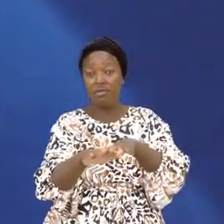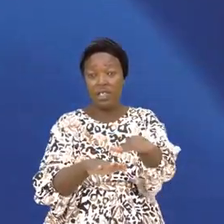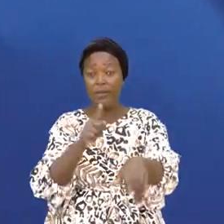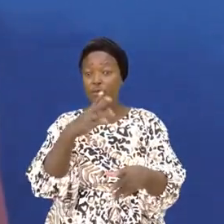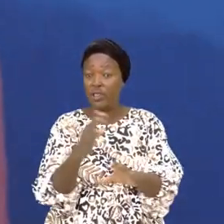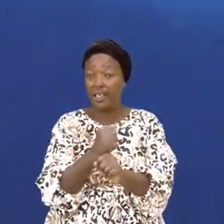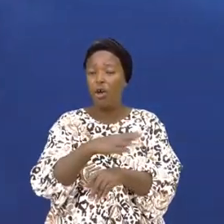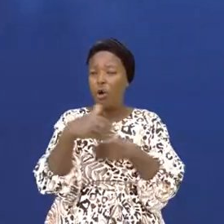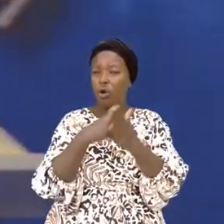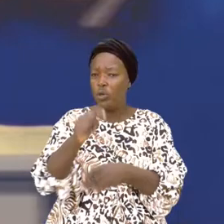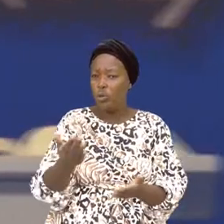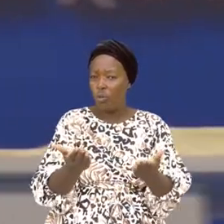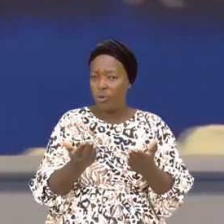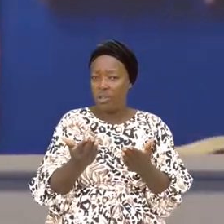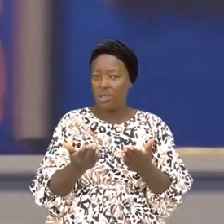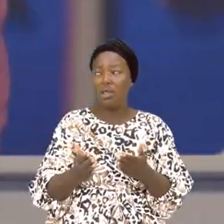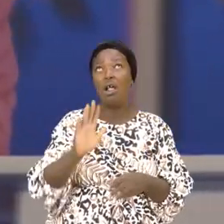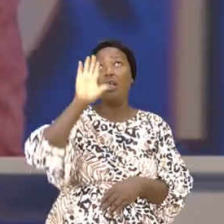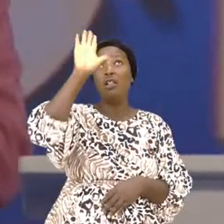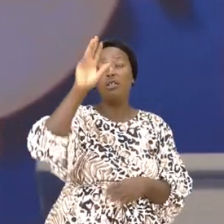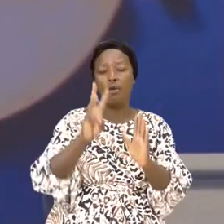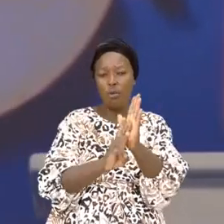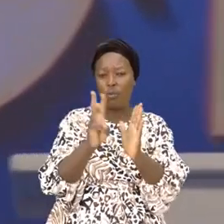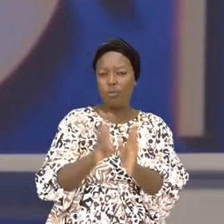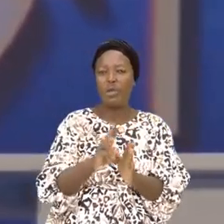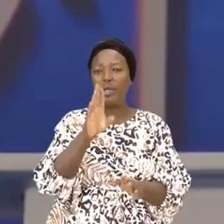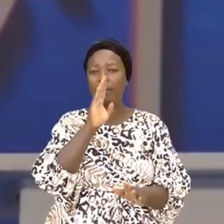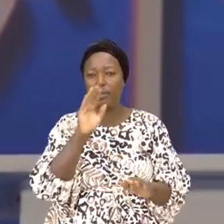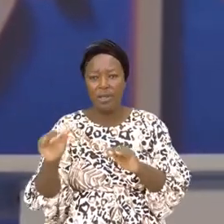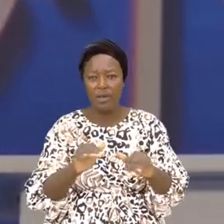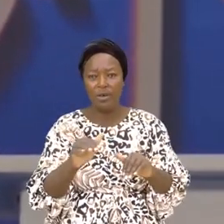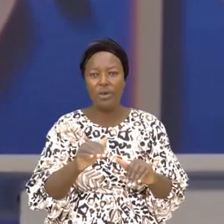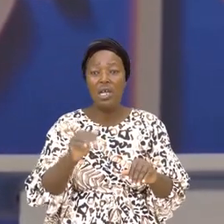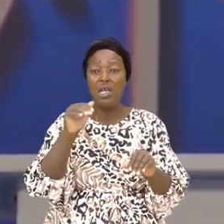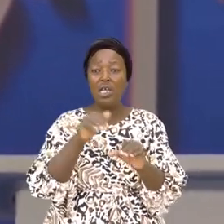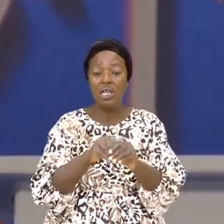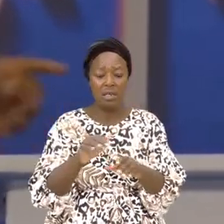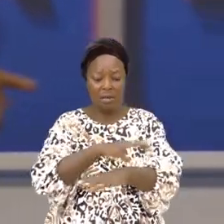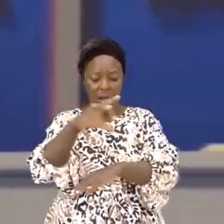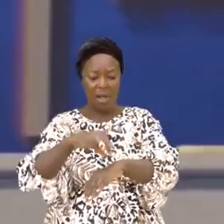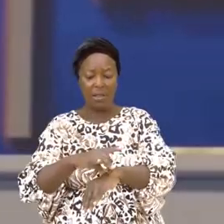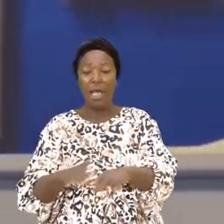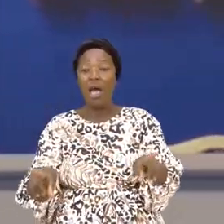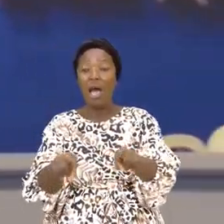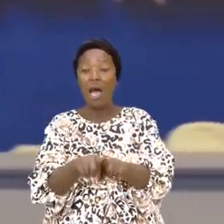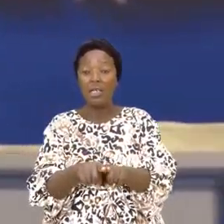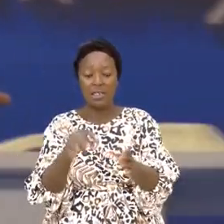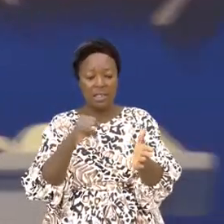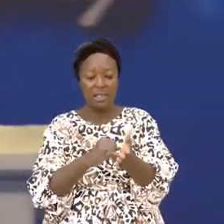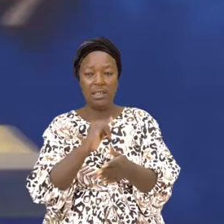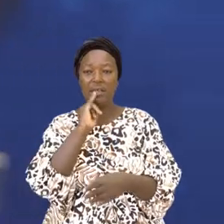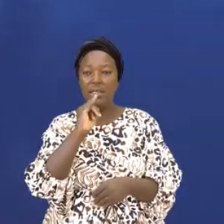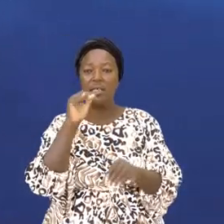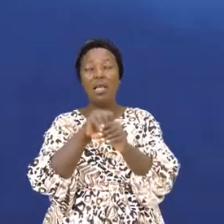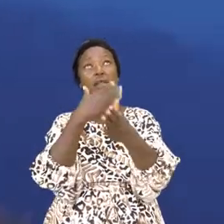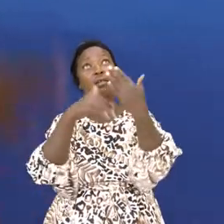all you want, thy will be done in earth as it is